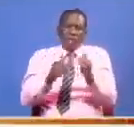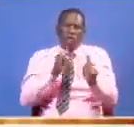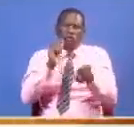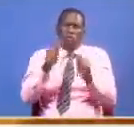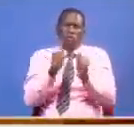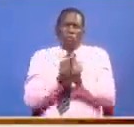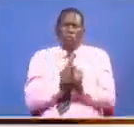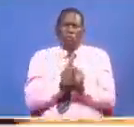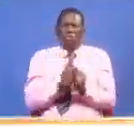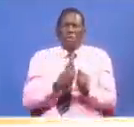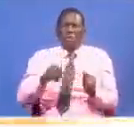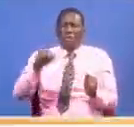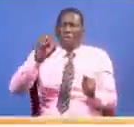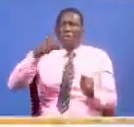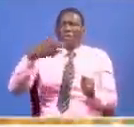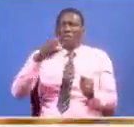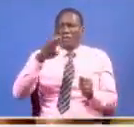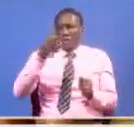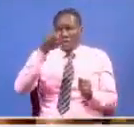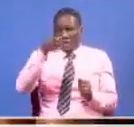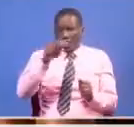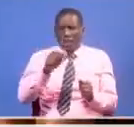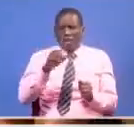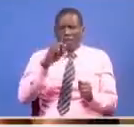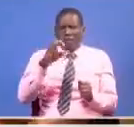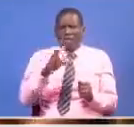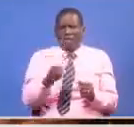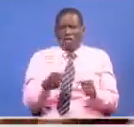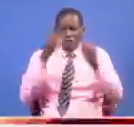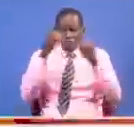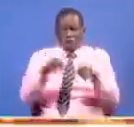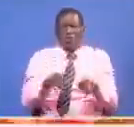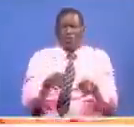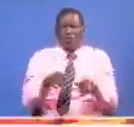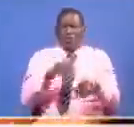its academy, and the new season's kit will also be launched.